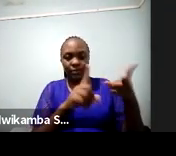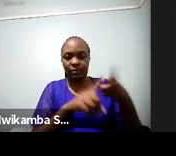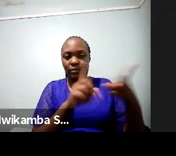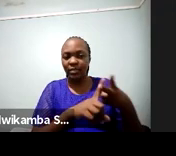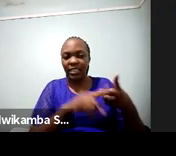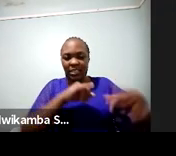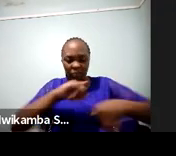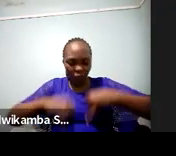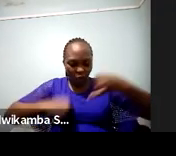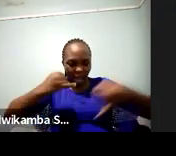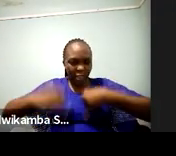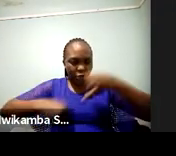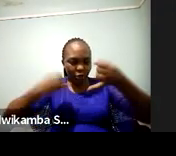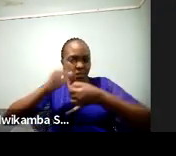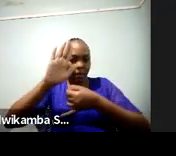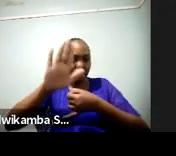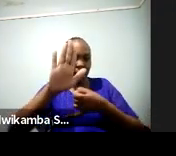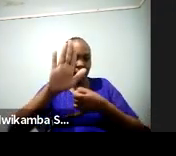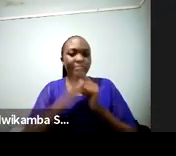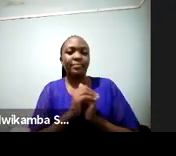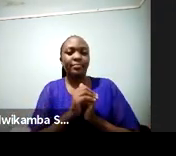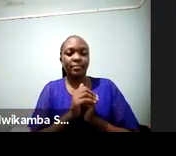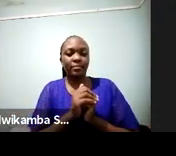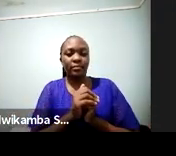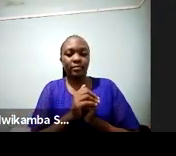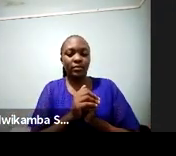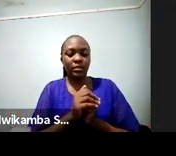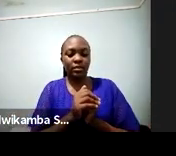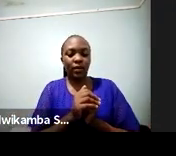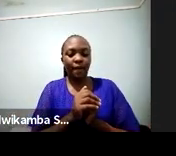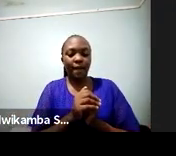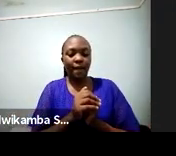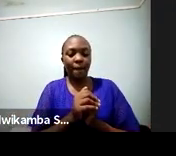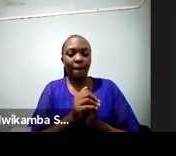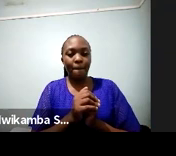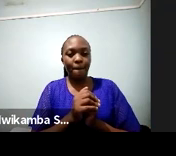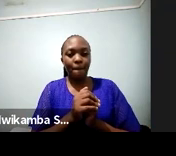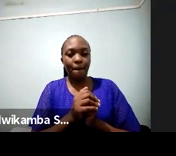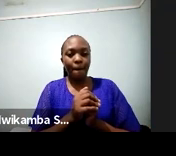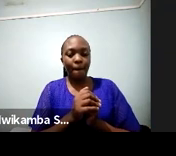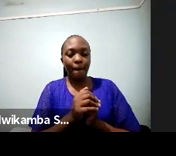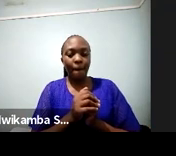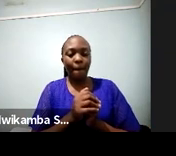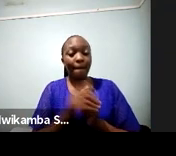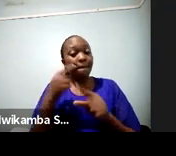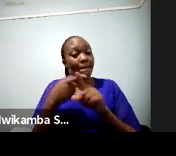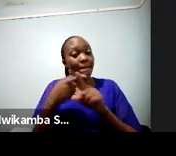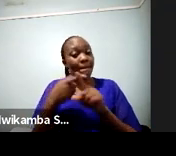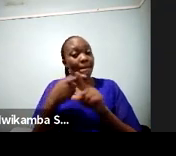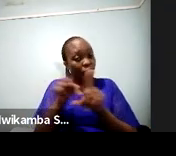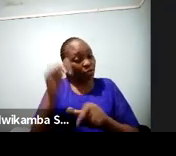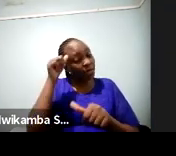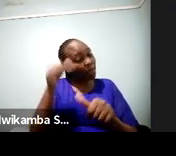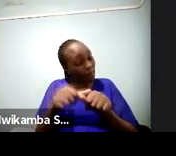you want, but at least ensure that you're doing so within your 30% rule. But remember, you also need a 20% that has to be going to the